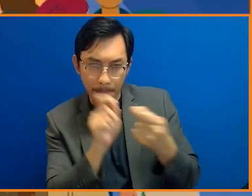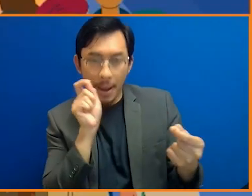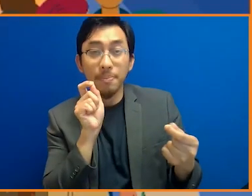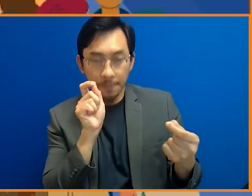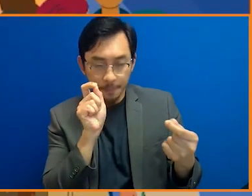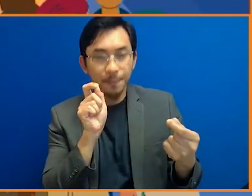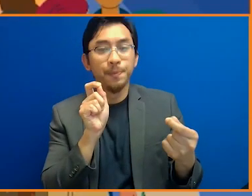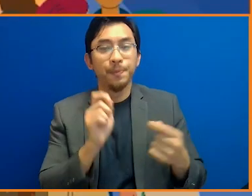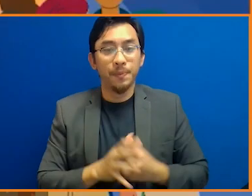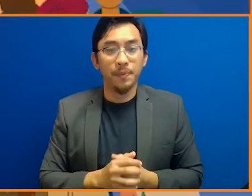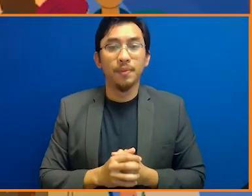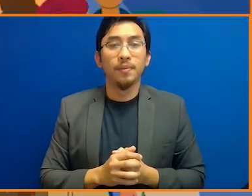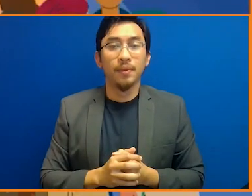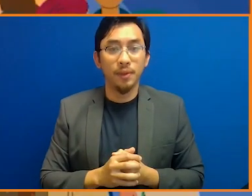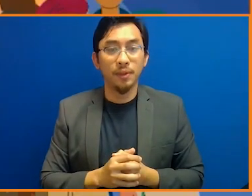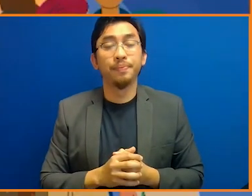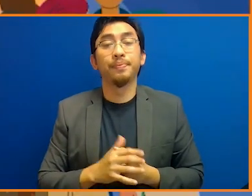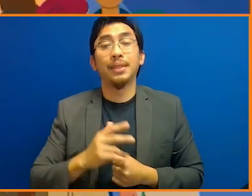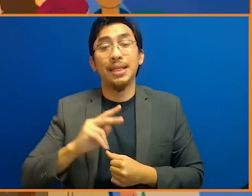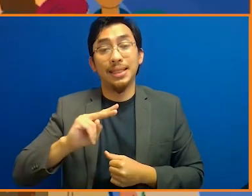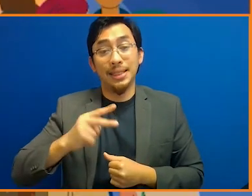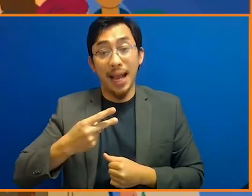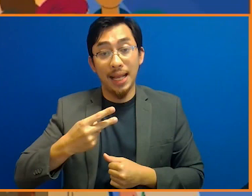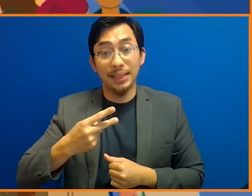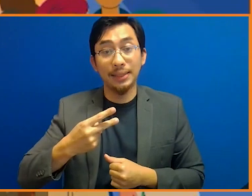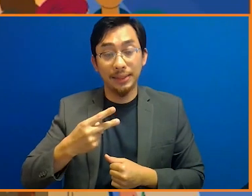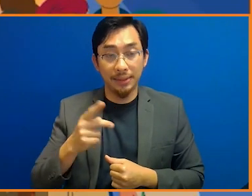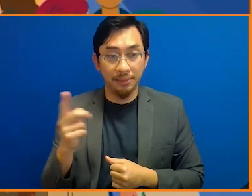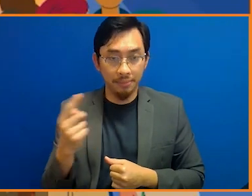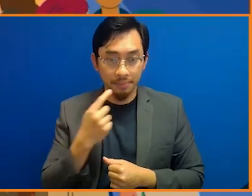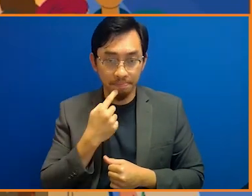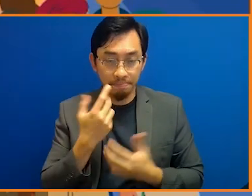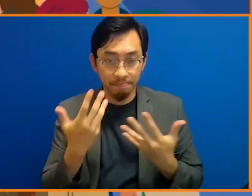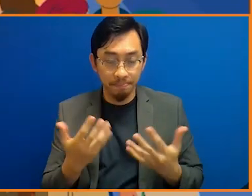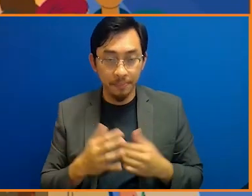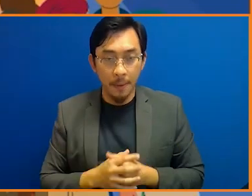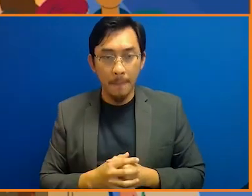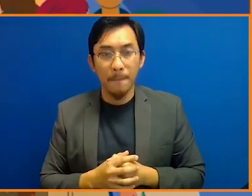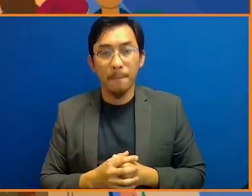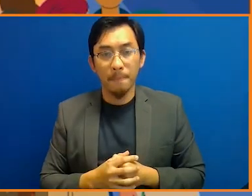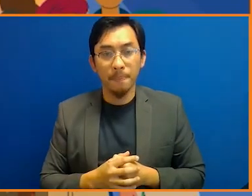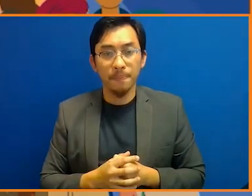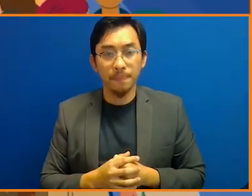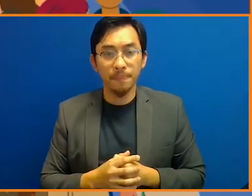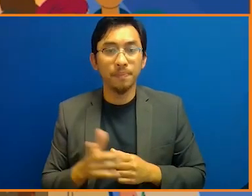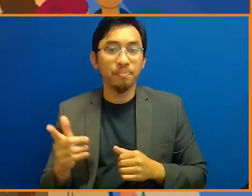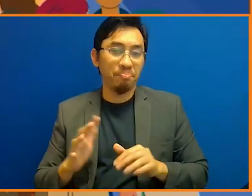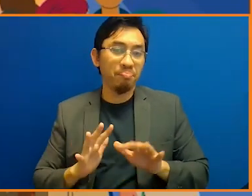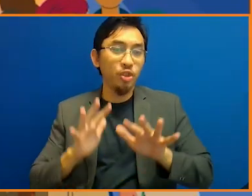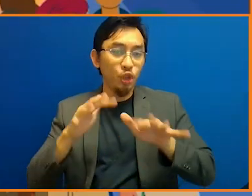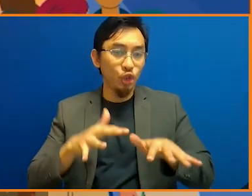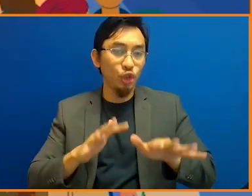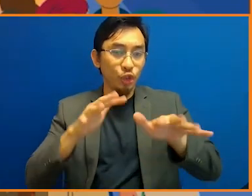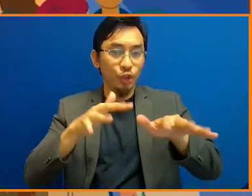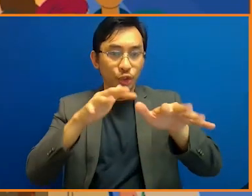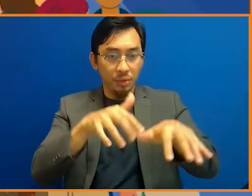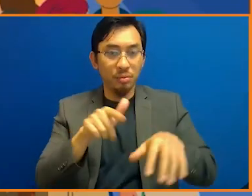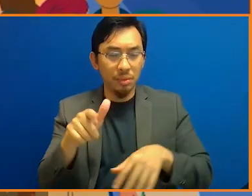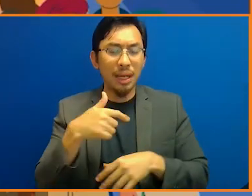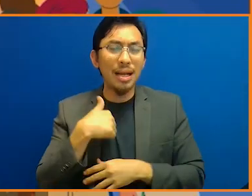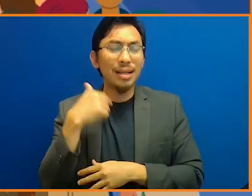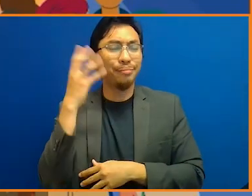the database. So my second part will be about